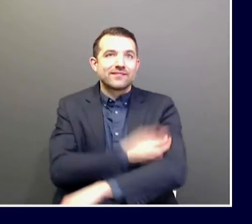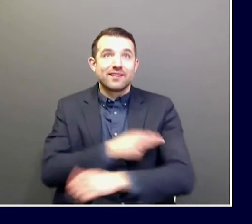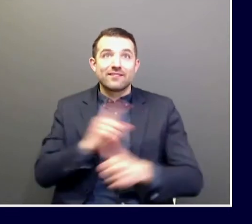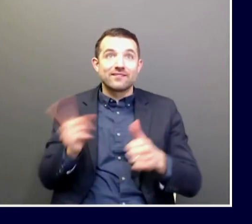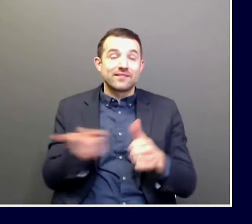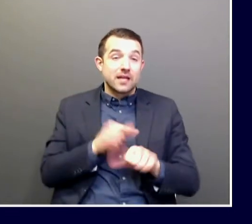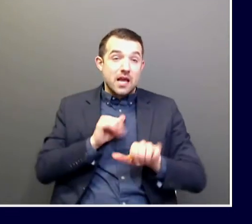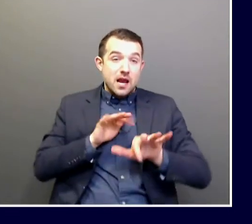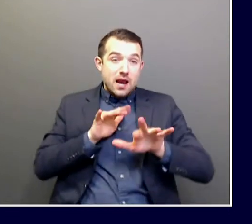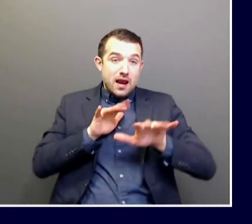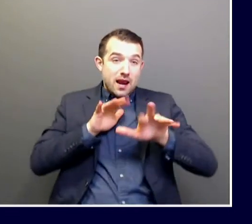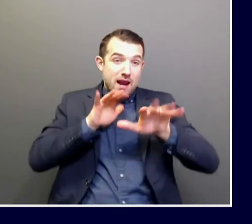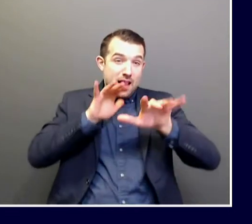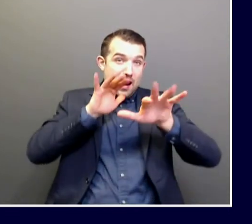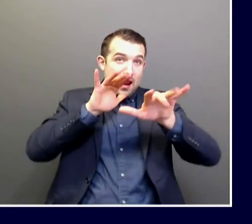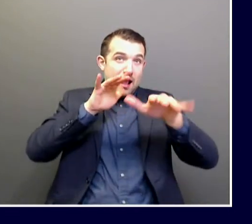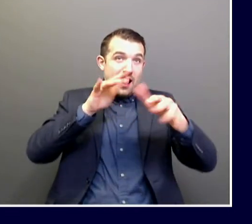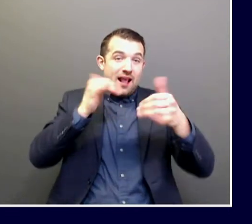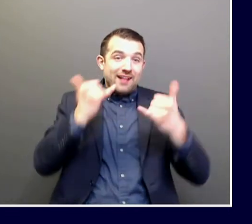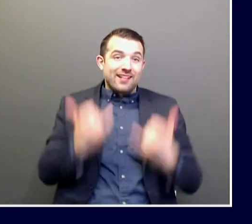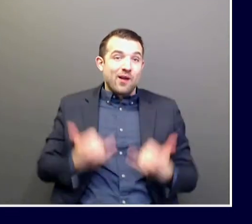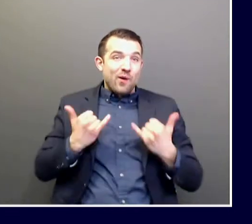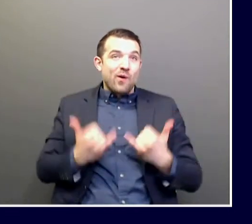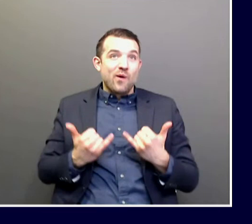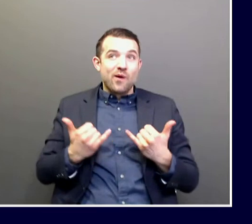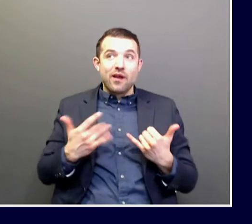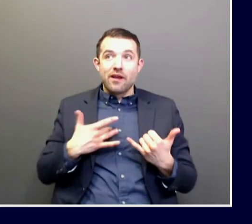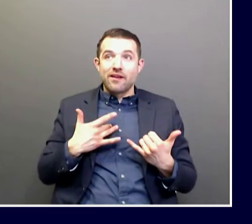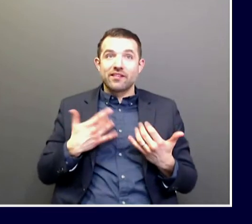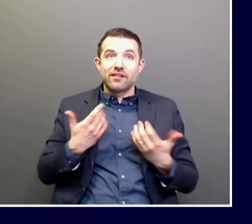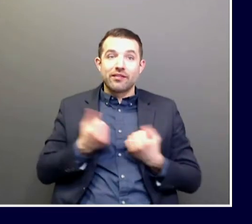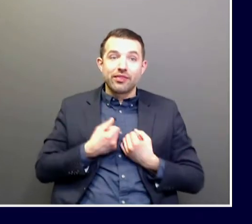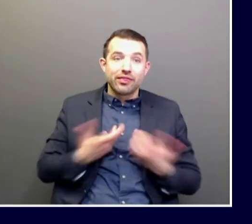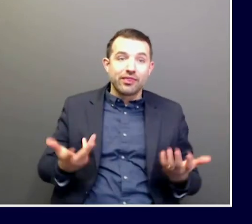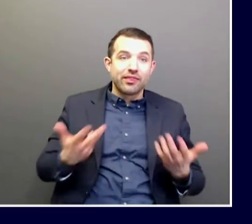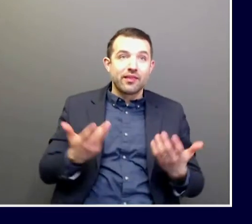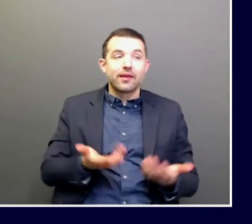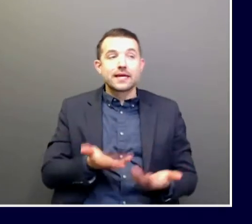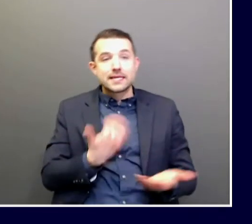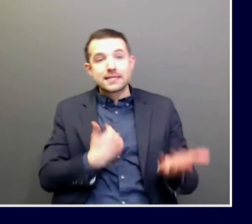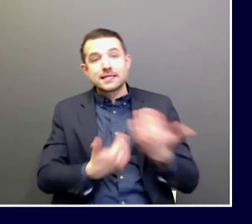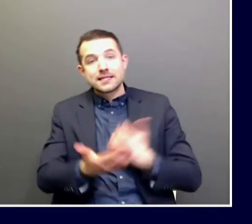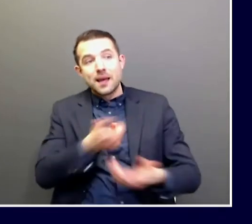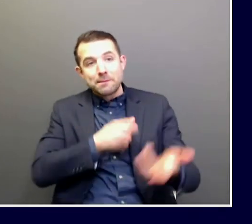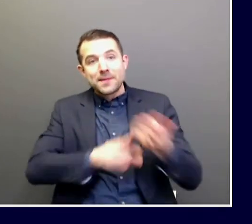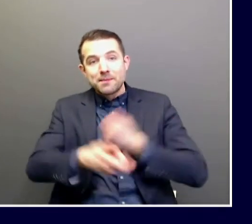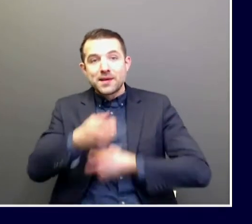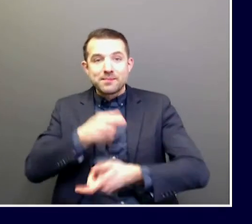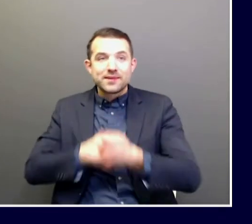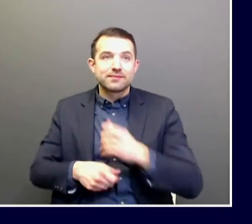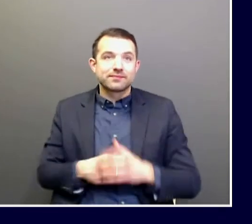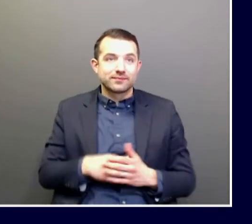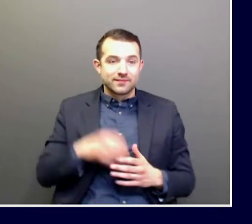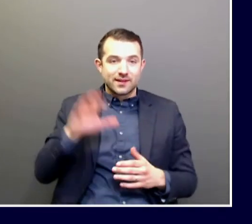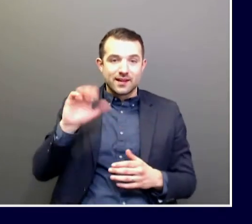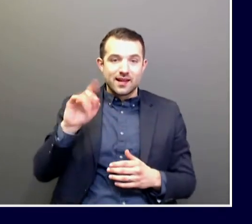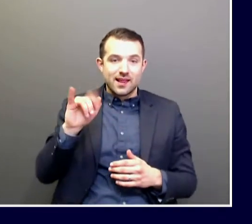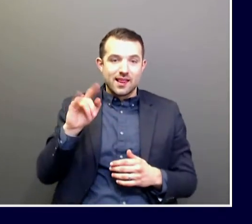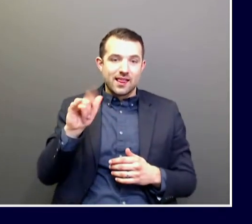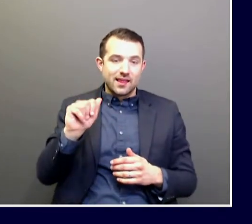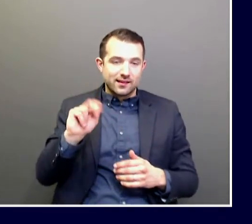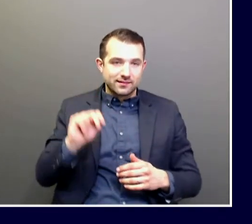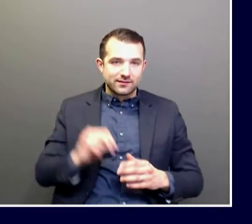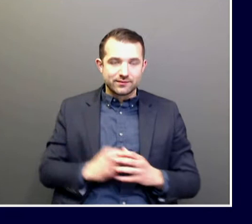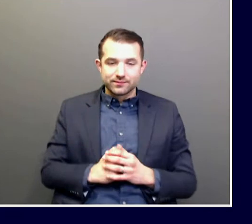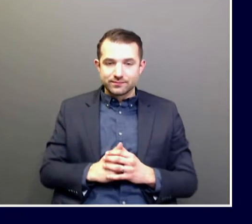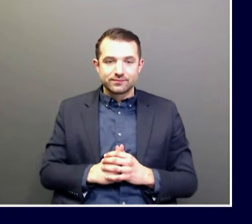Let me go to Caitlin Andrews next. Good afternoon, Dr. Shah, Commissioner Lambrou. Two